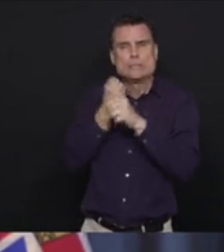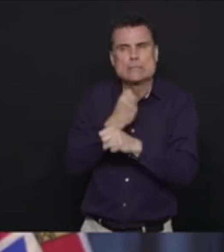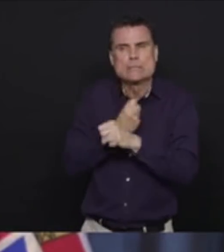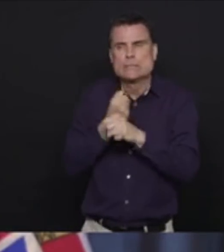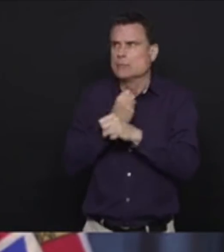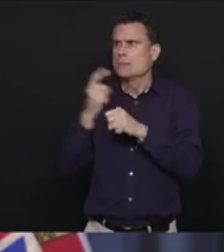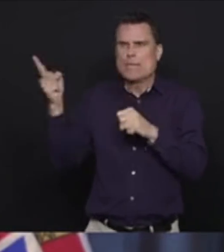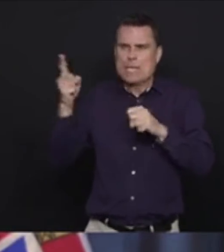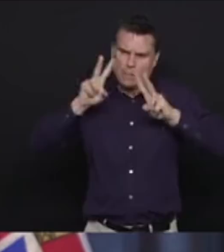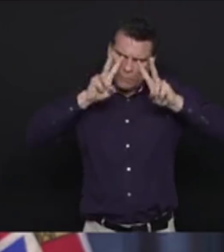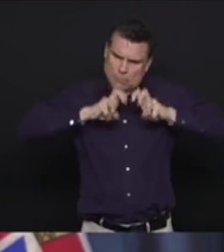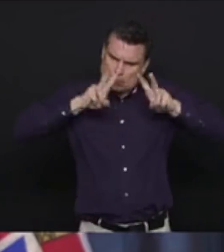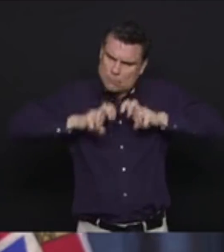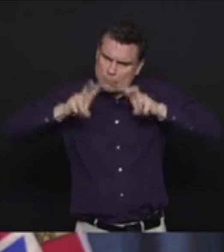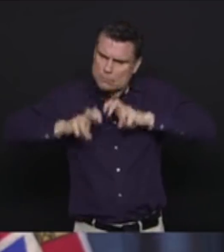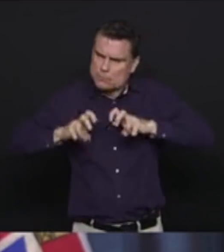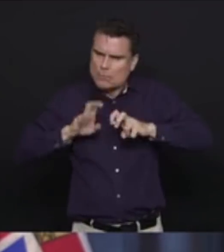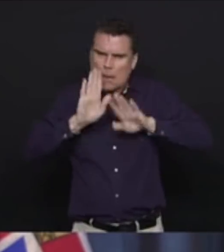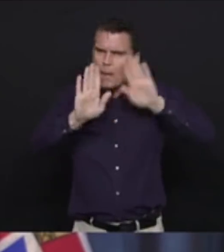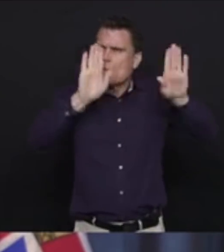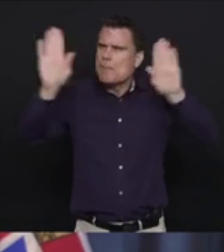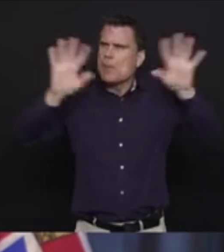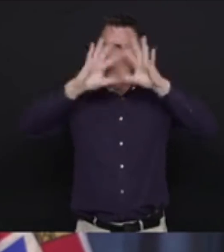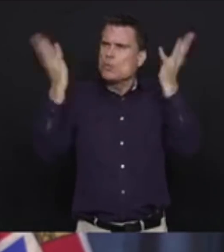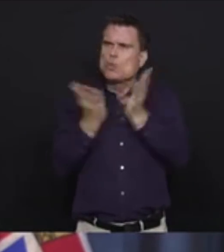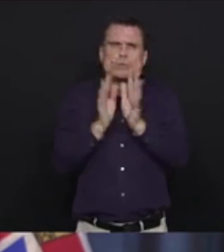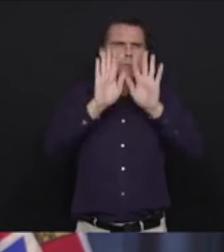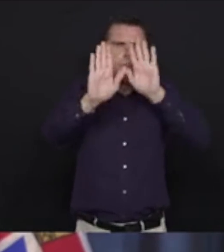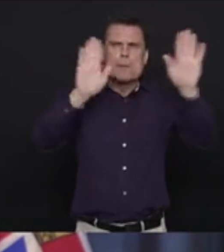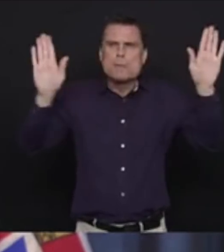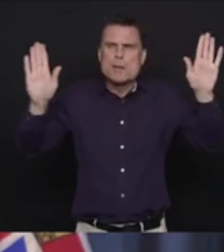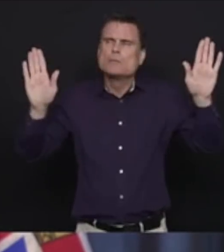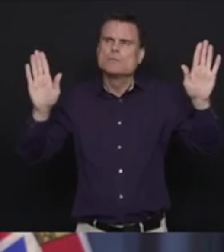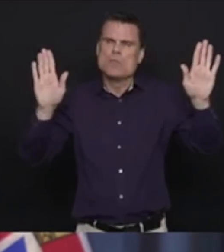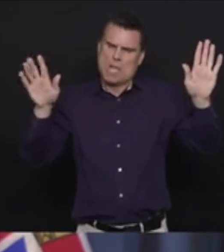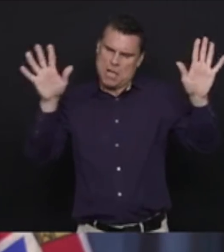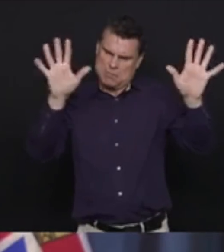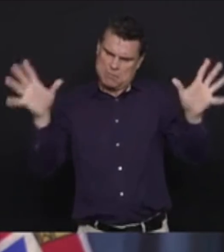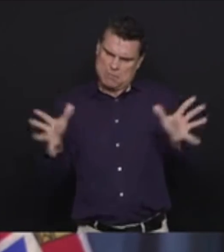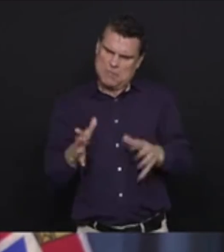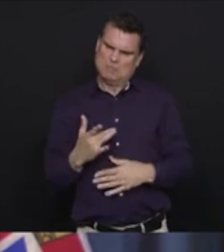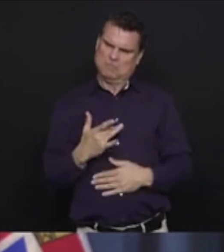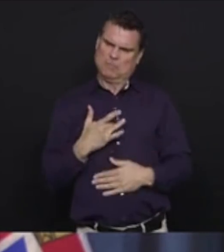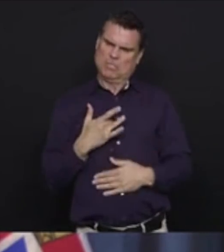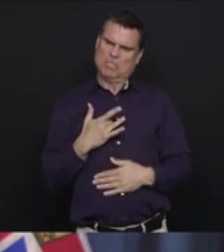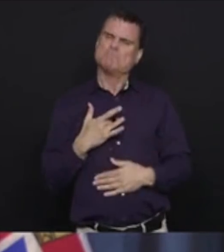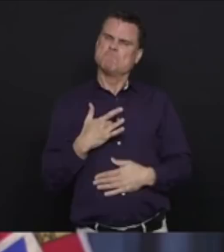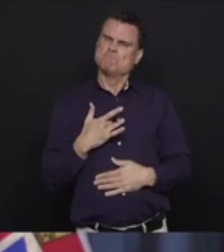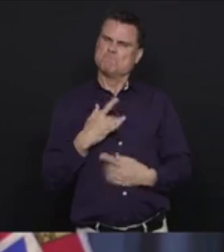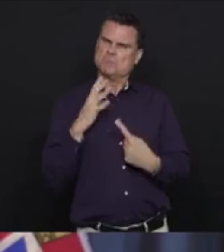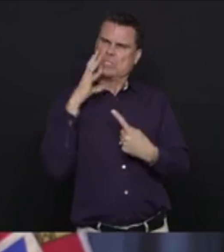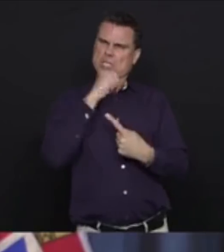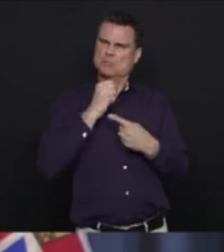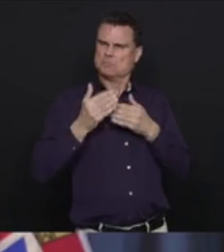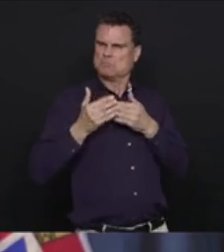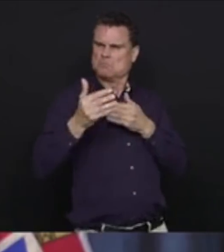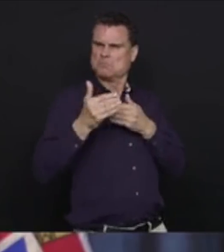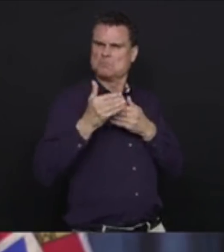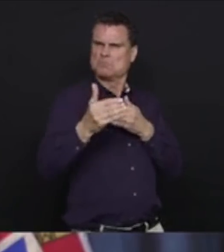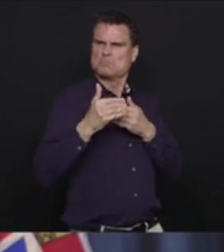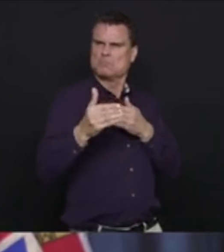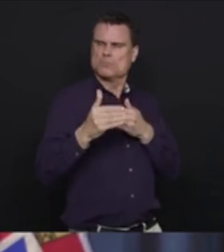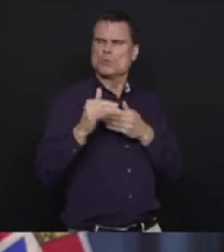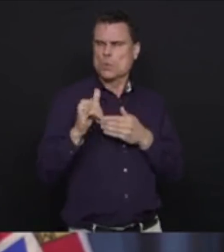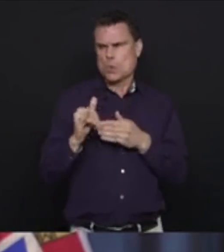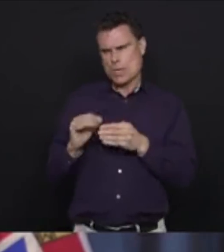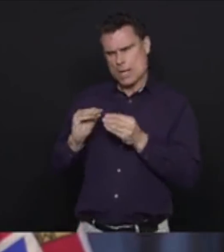of cases in the community. It's challenging for us to do that because, as I've mentioned, most of our deaths have